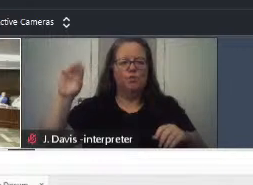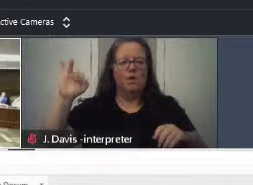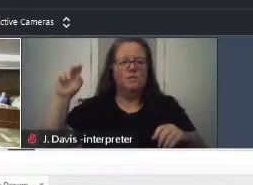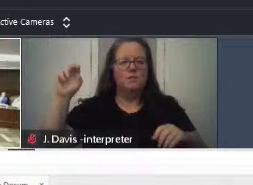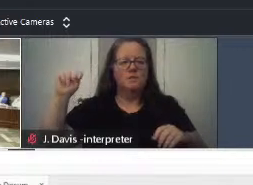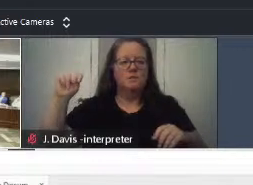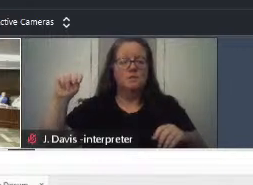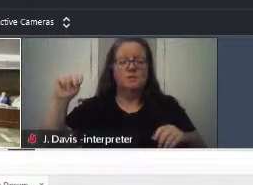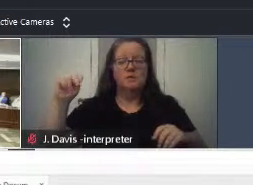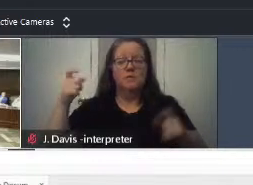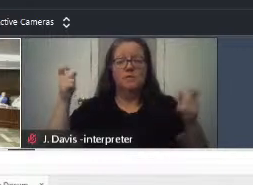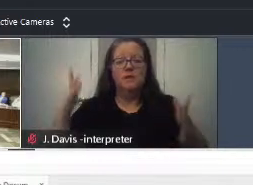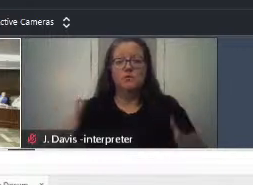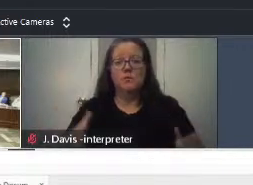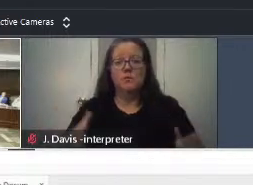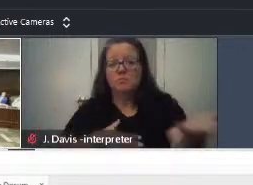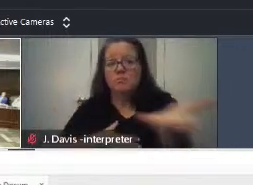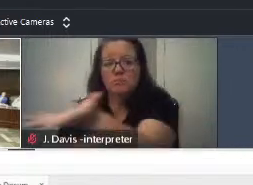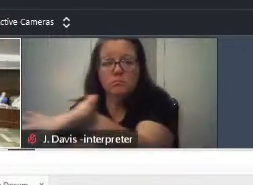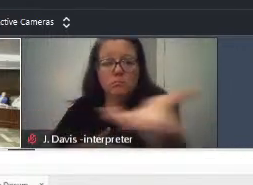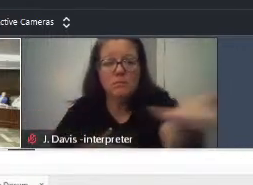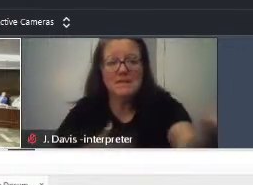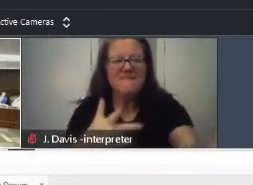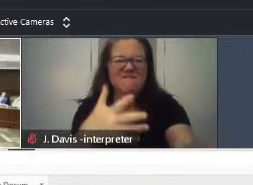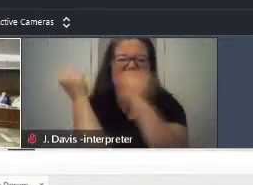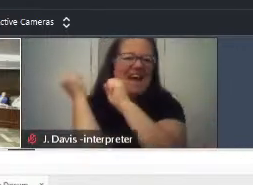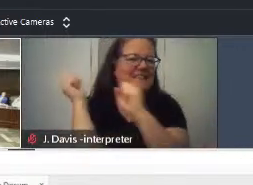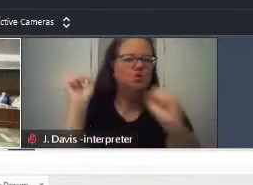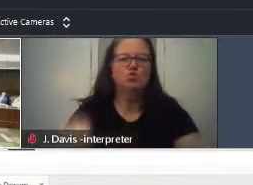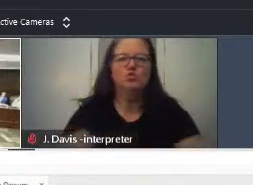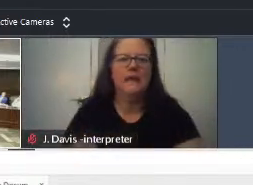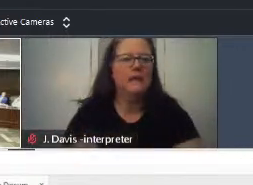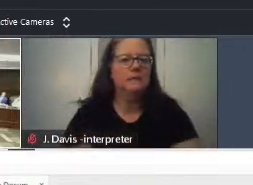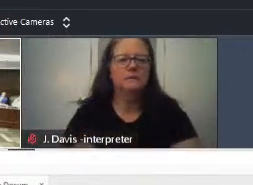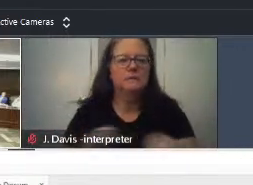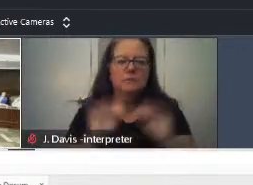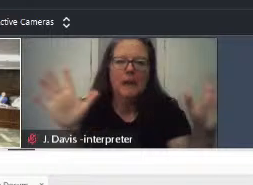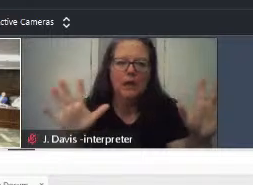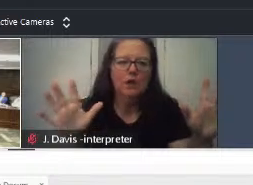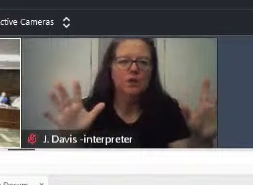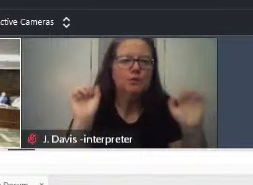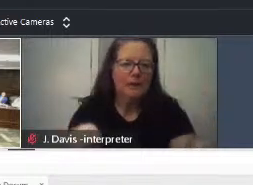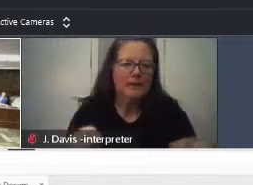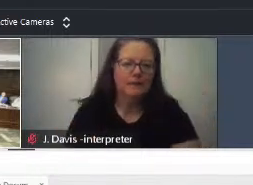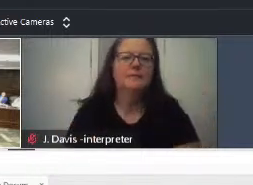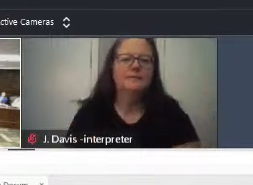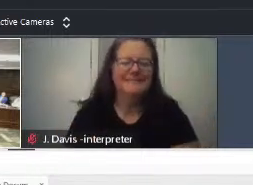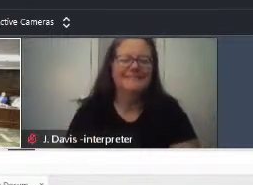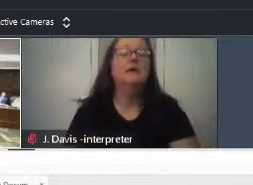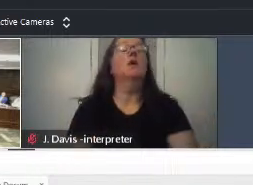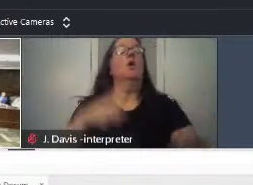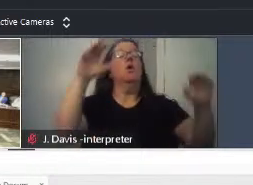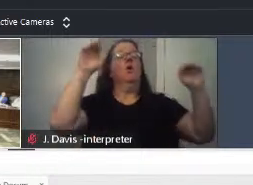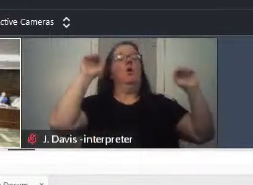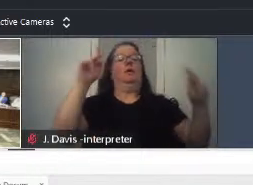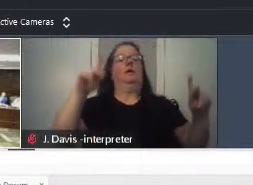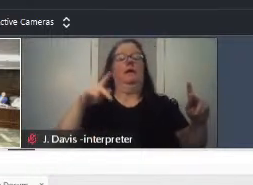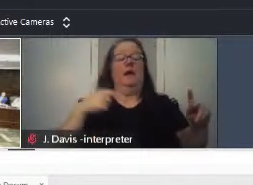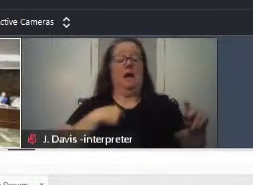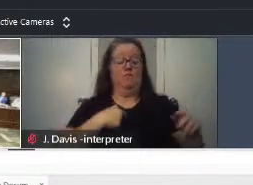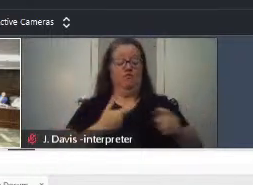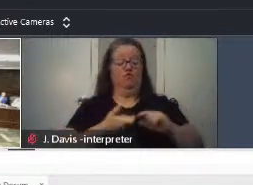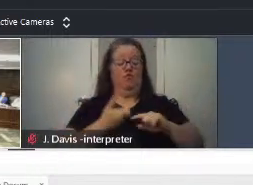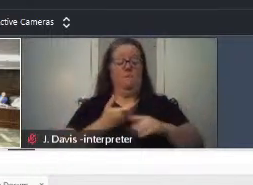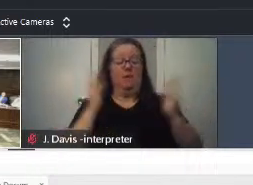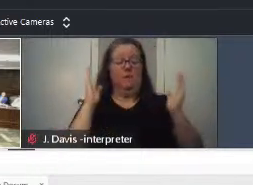from the administration speak as quickly and precisely about this. Yes, sir. So Robert Connect Public Works.